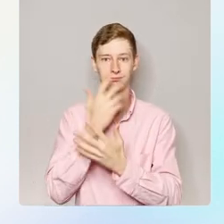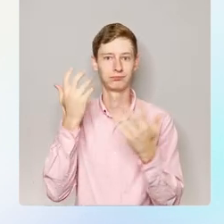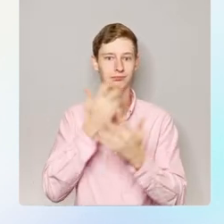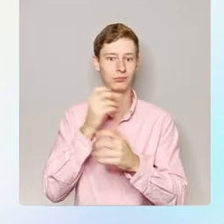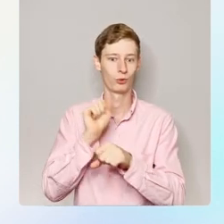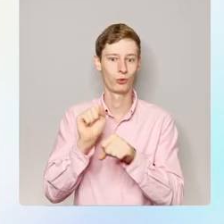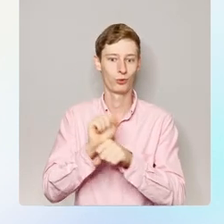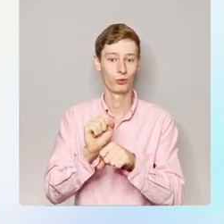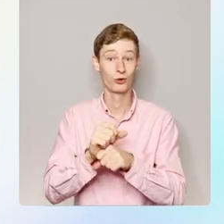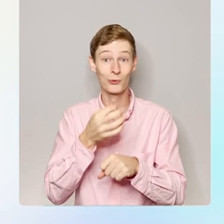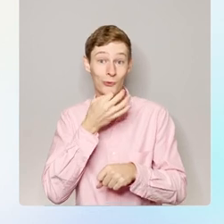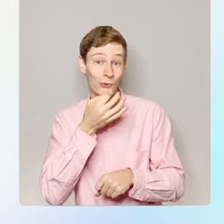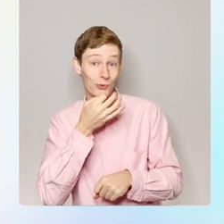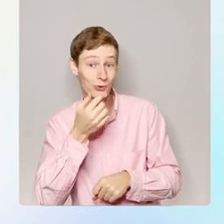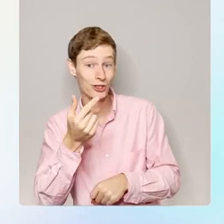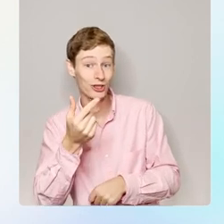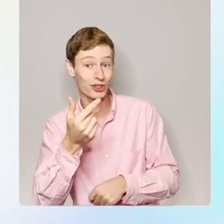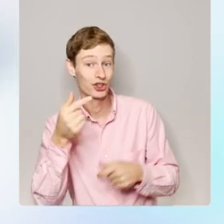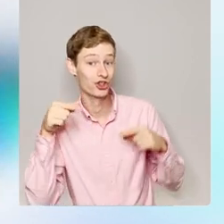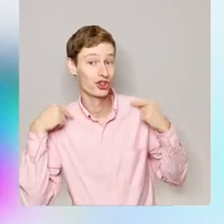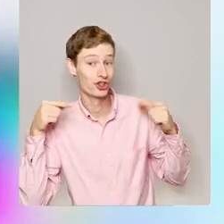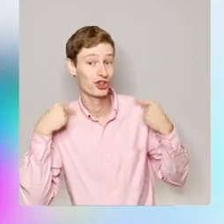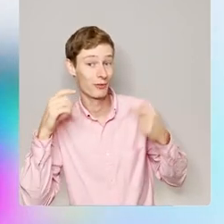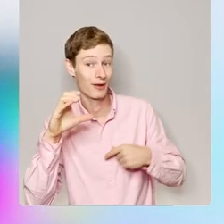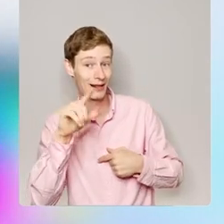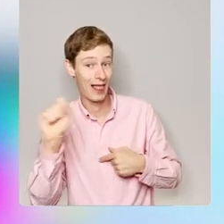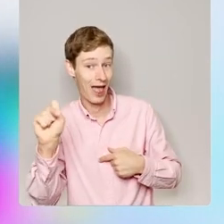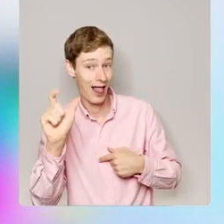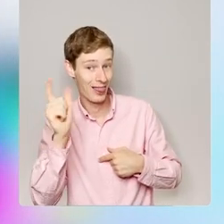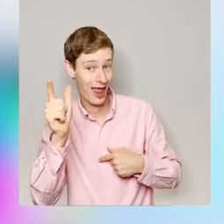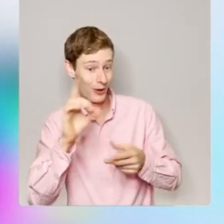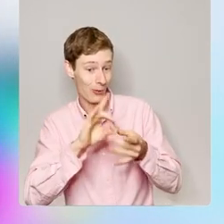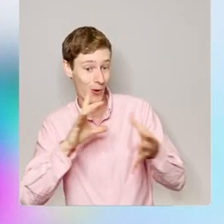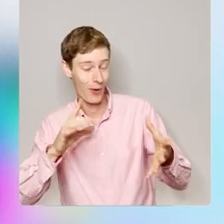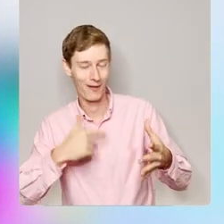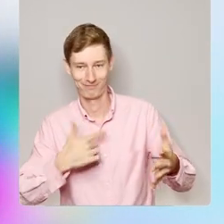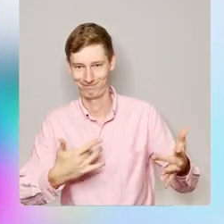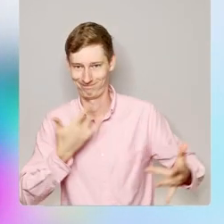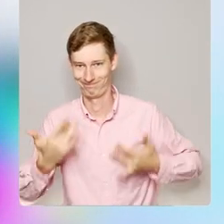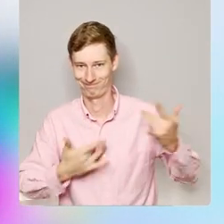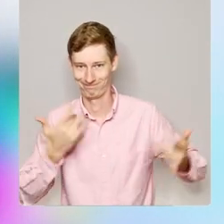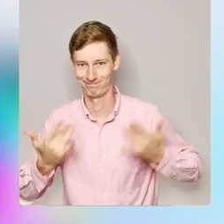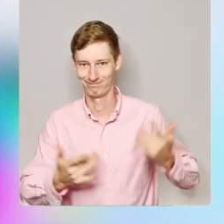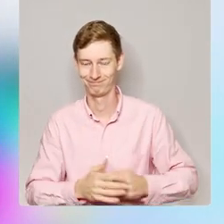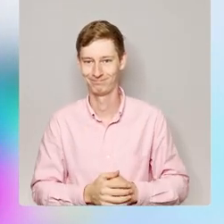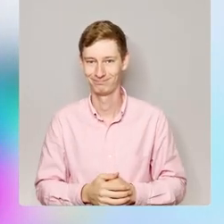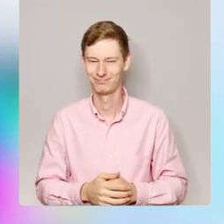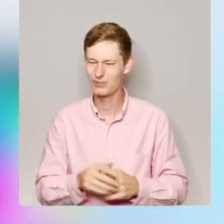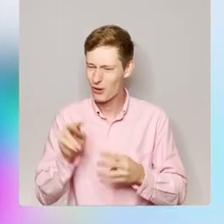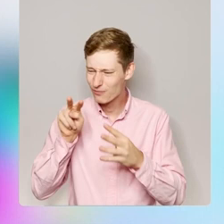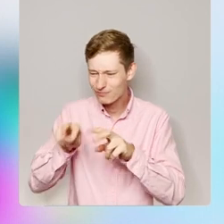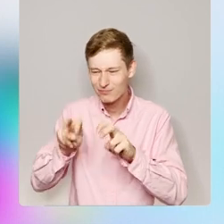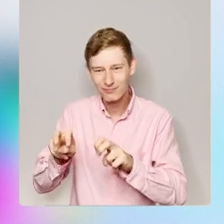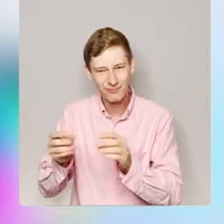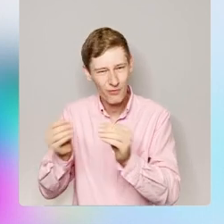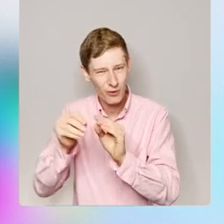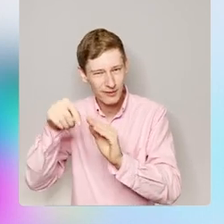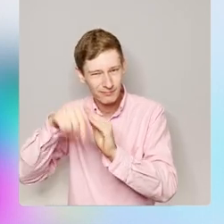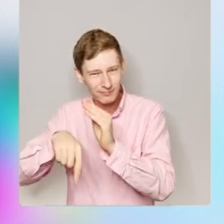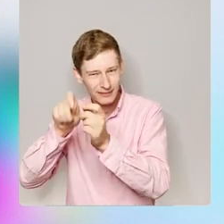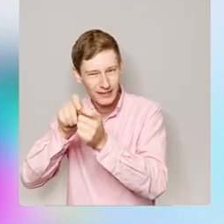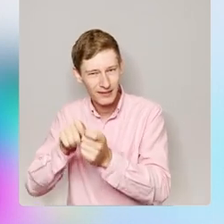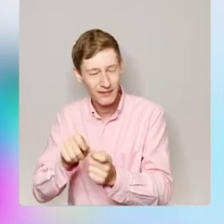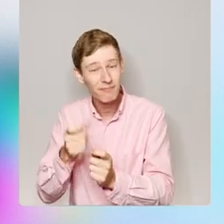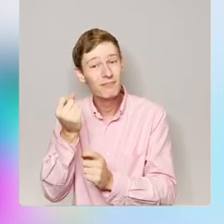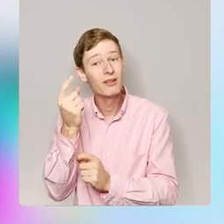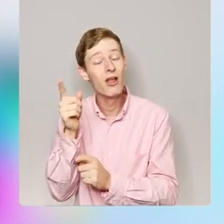can't wait for gym class to launch on Quest later this year. So let's look at fitness in greater detail. Developers are